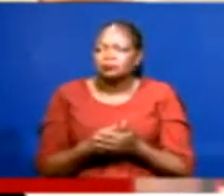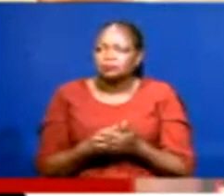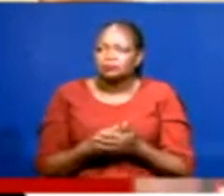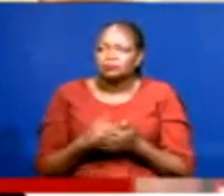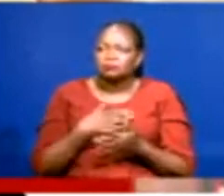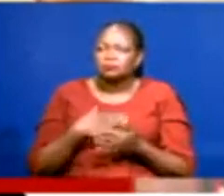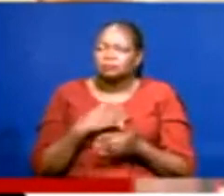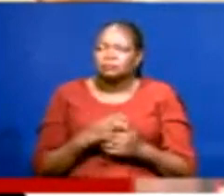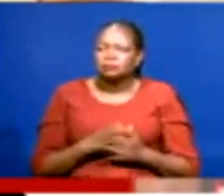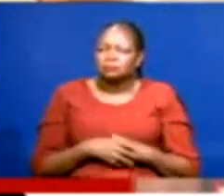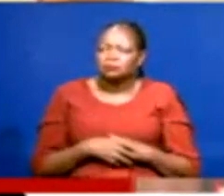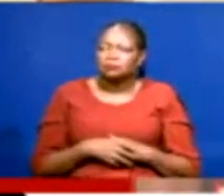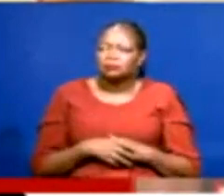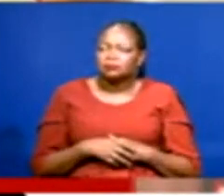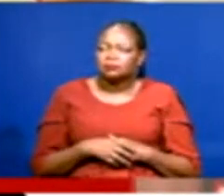please,